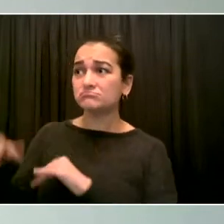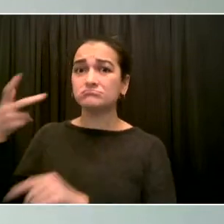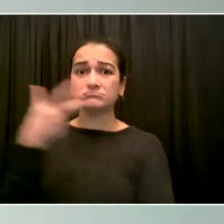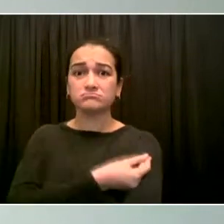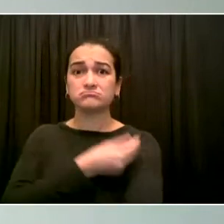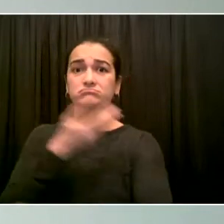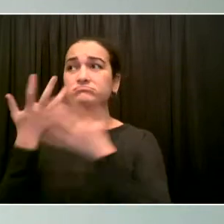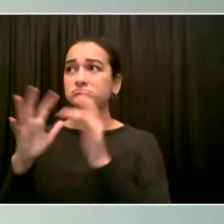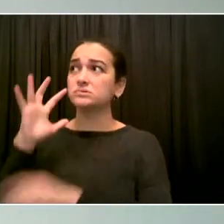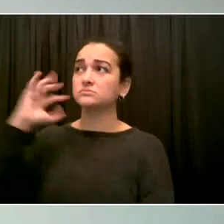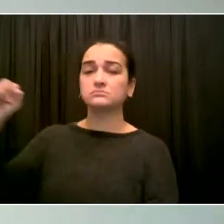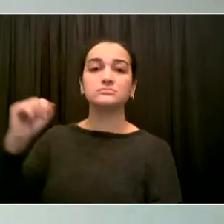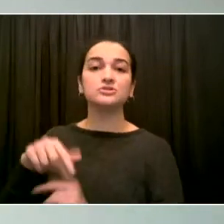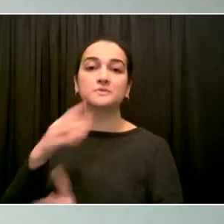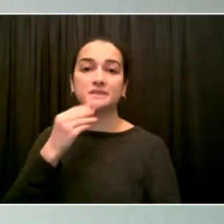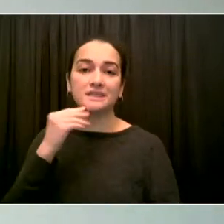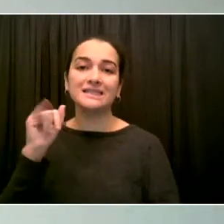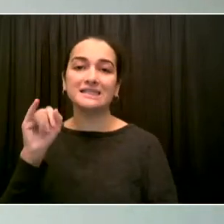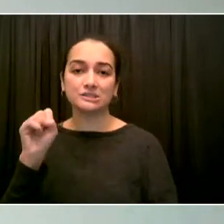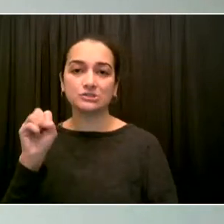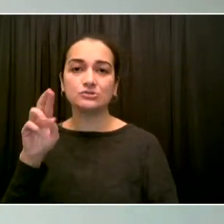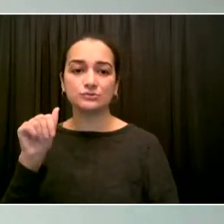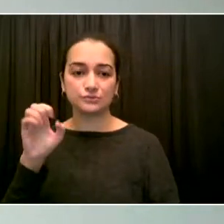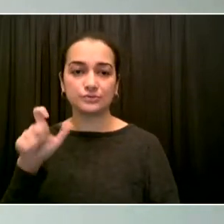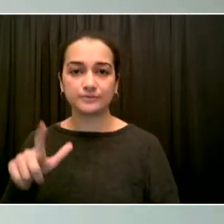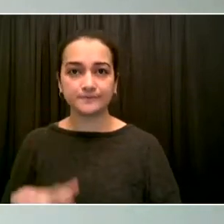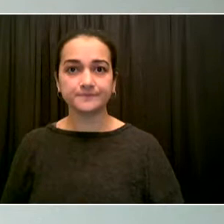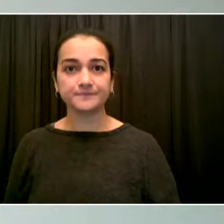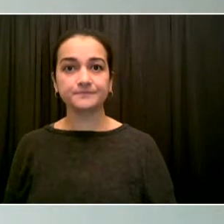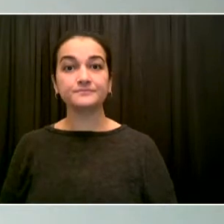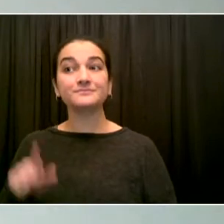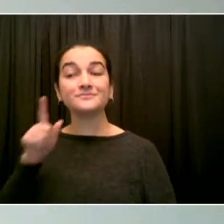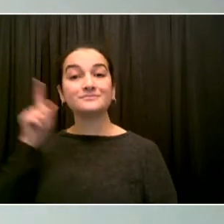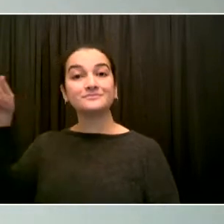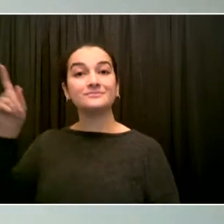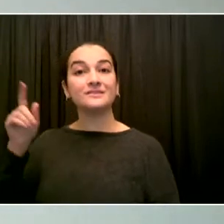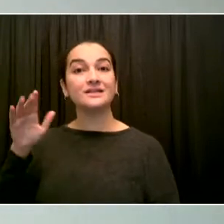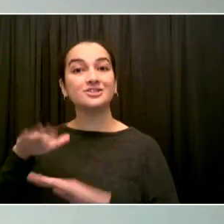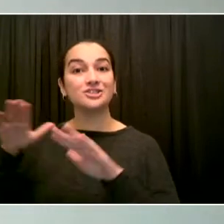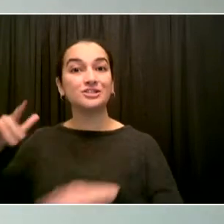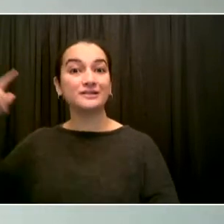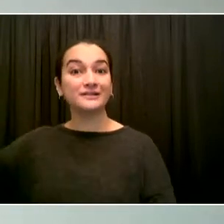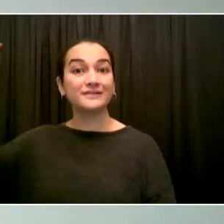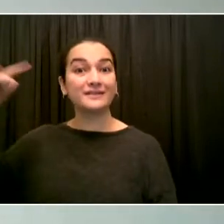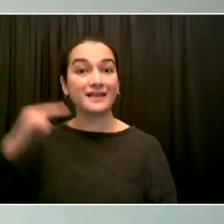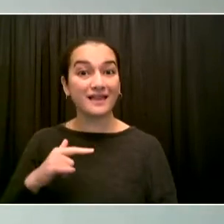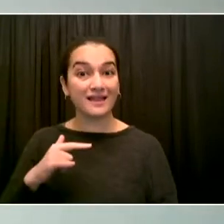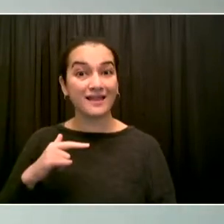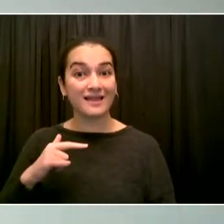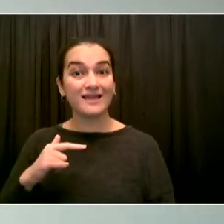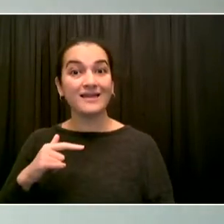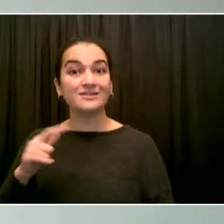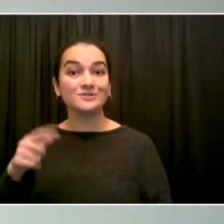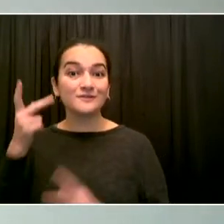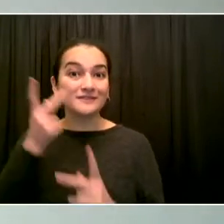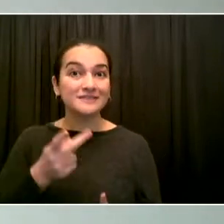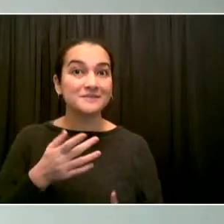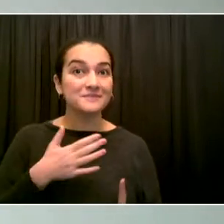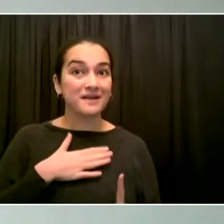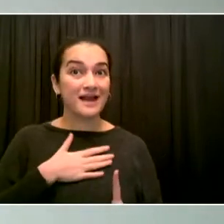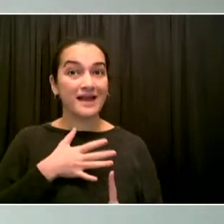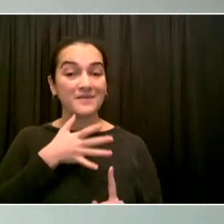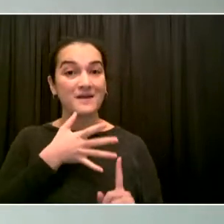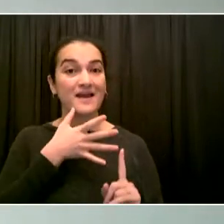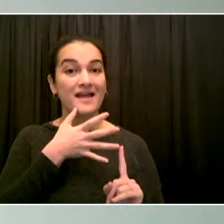visit my mother, who's over 70 and has certain issues that she has to make sure she's safe. Children tested to make sure they could